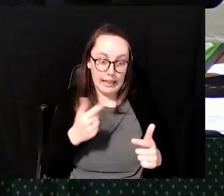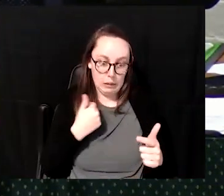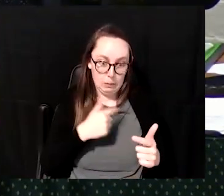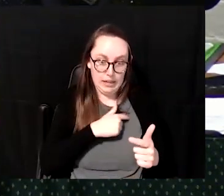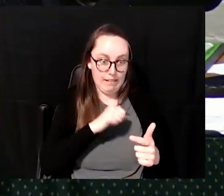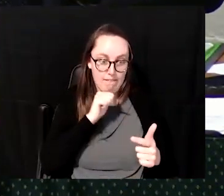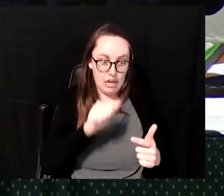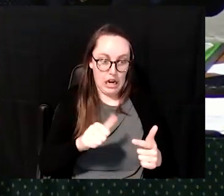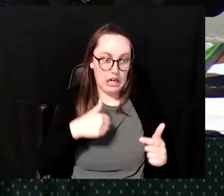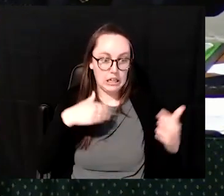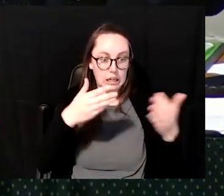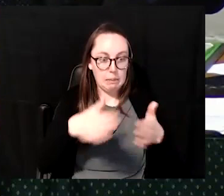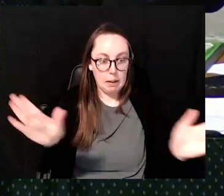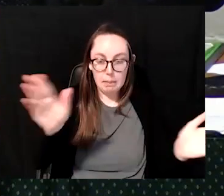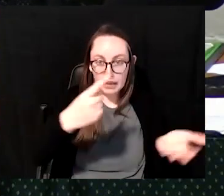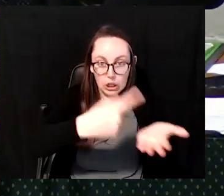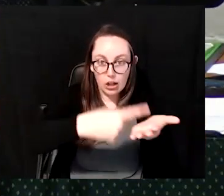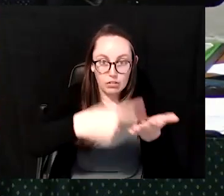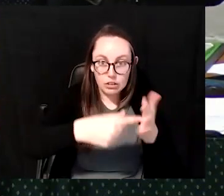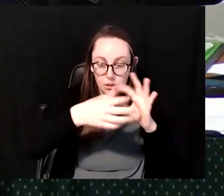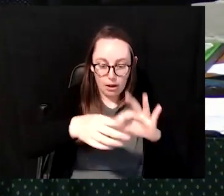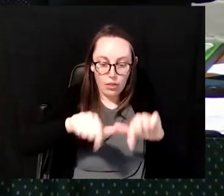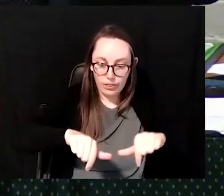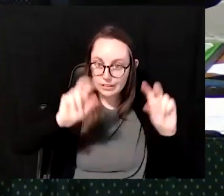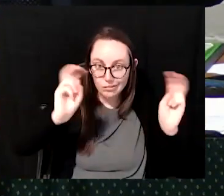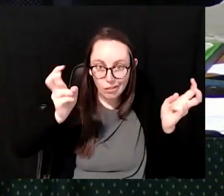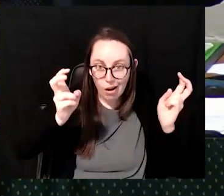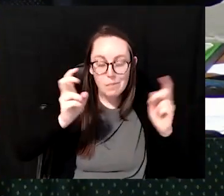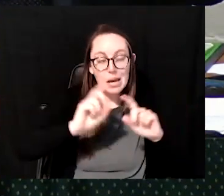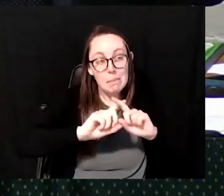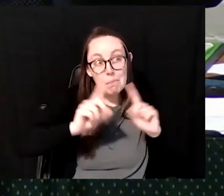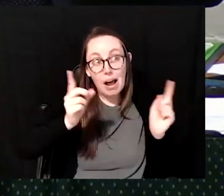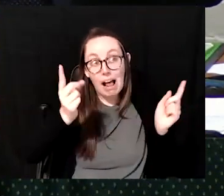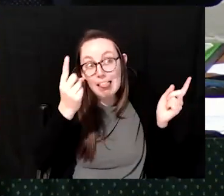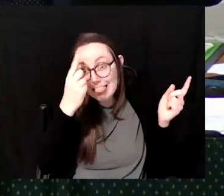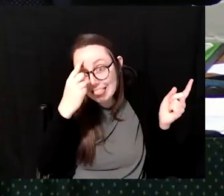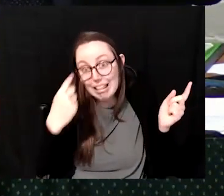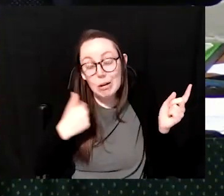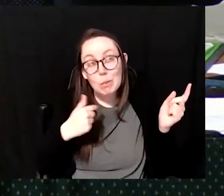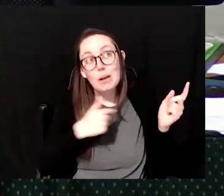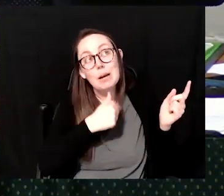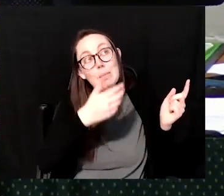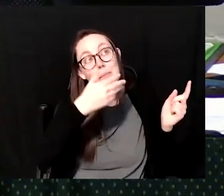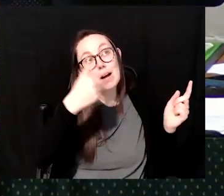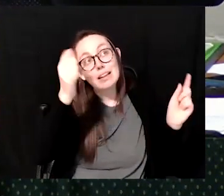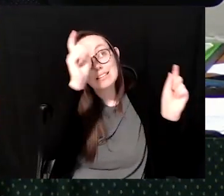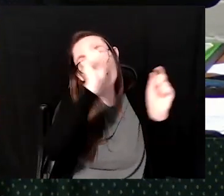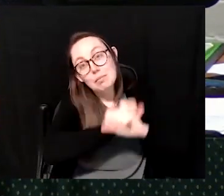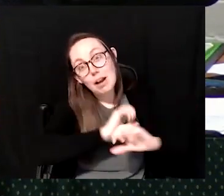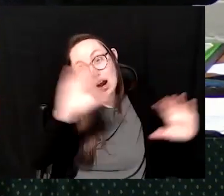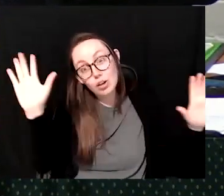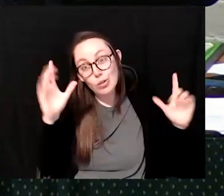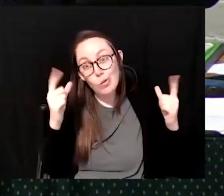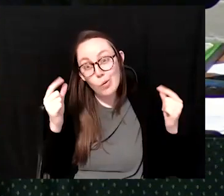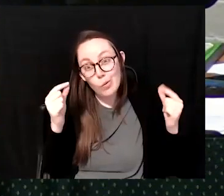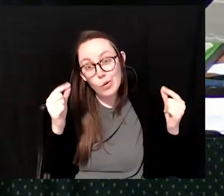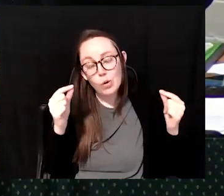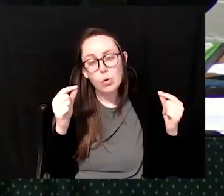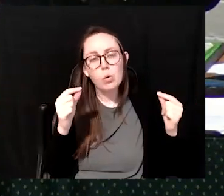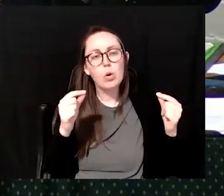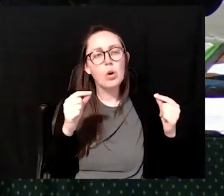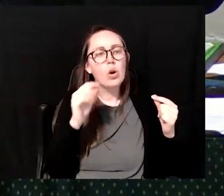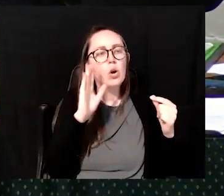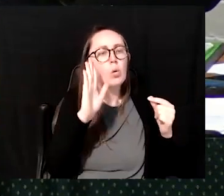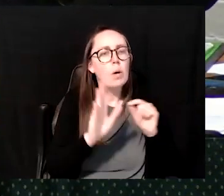members here there over a cup of coffee um that we would maybe solicit ideas for proposals